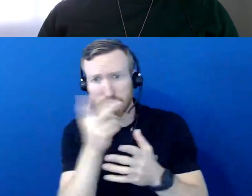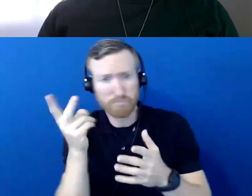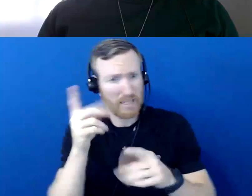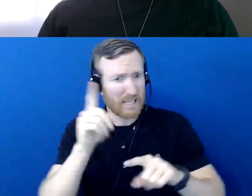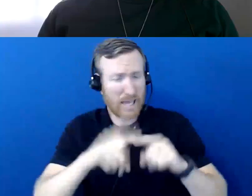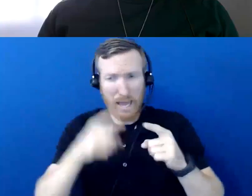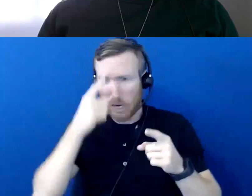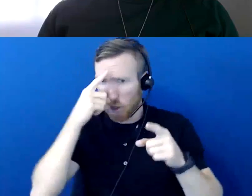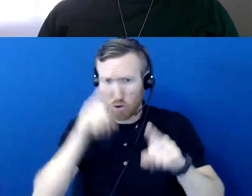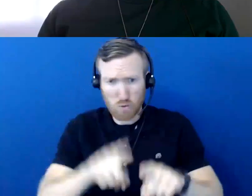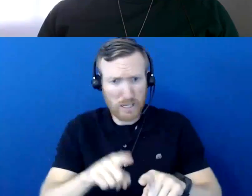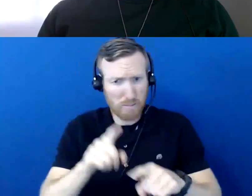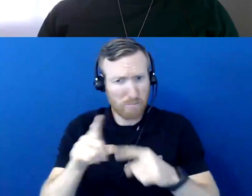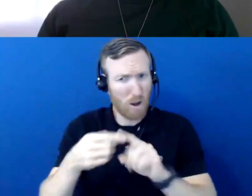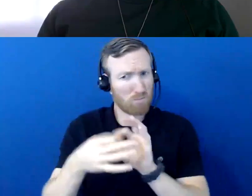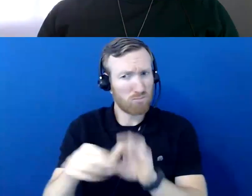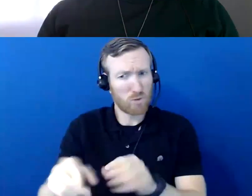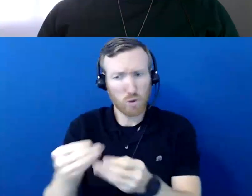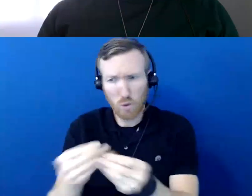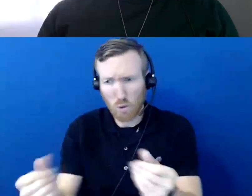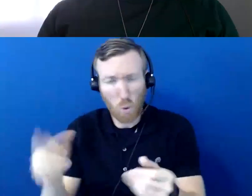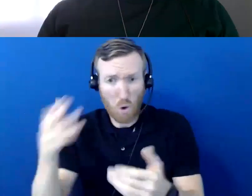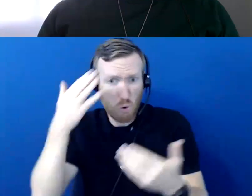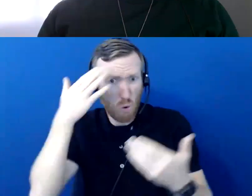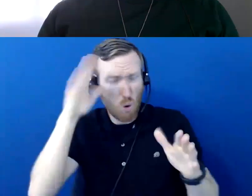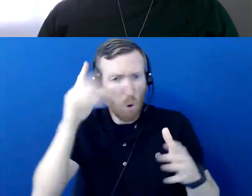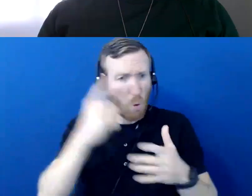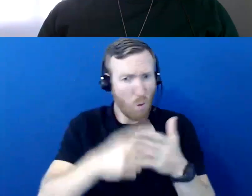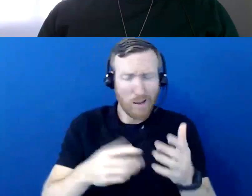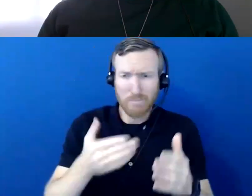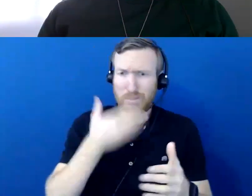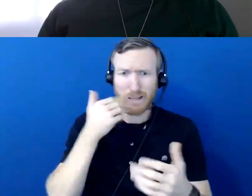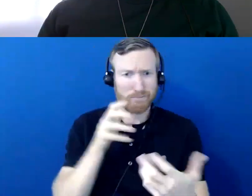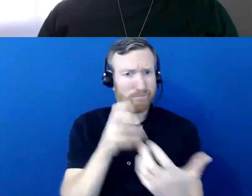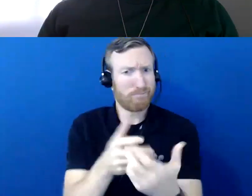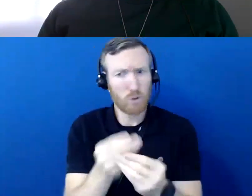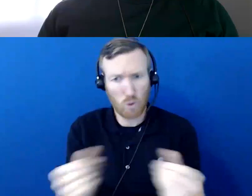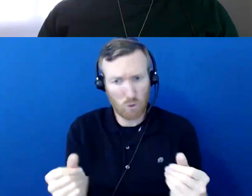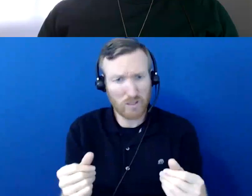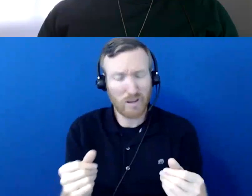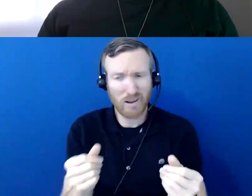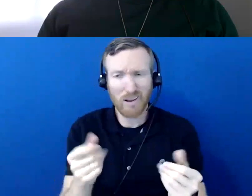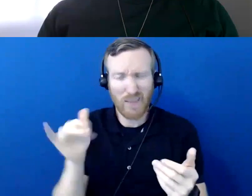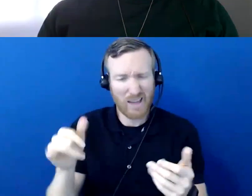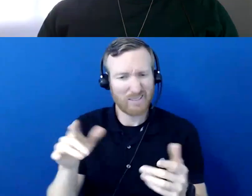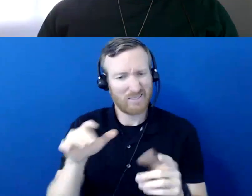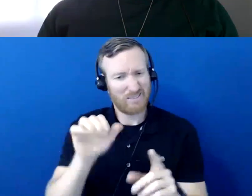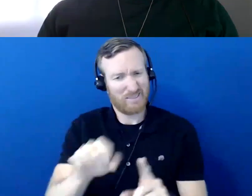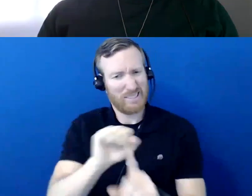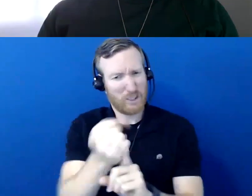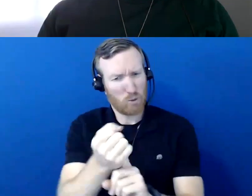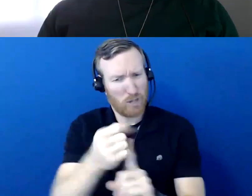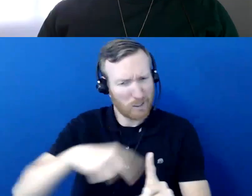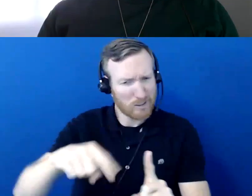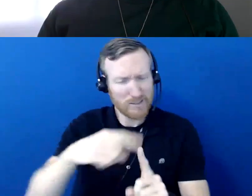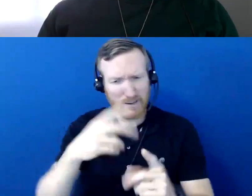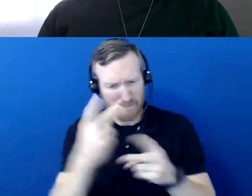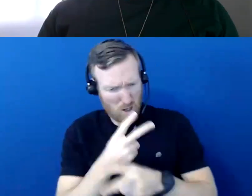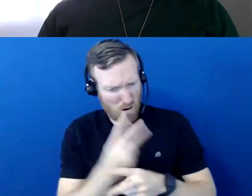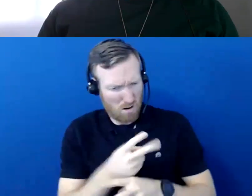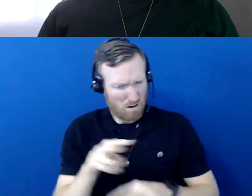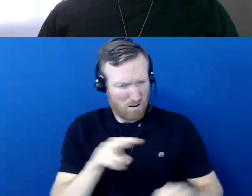on the solutions or don't know what the solutions are, is an assessment of the situation and